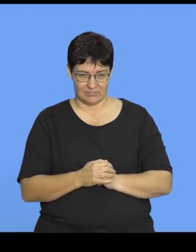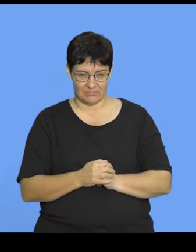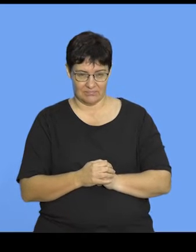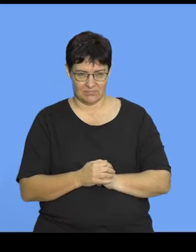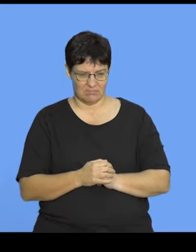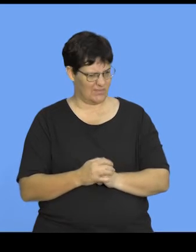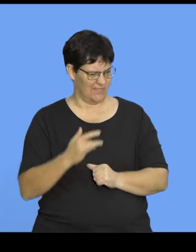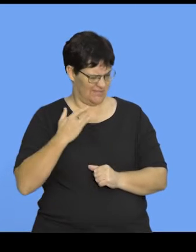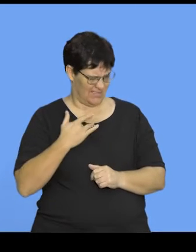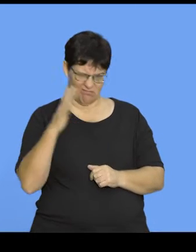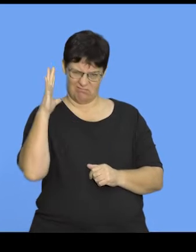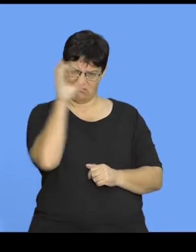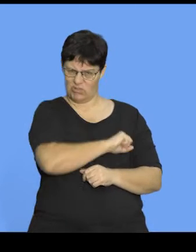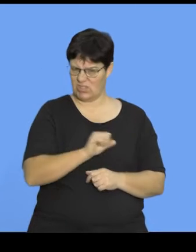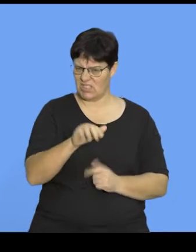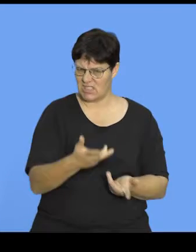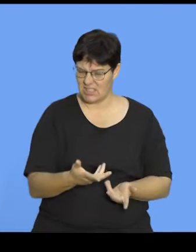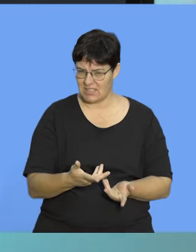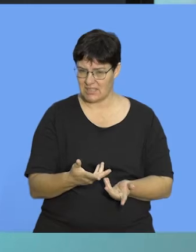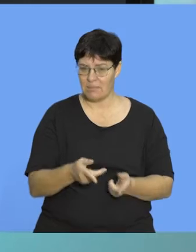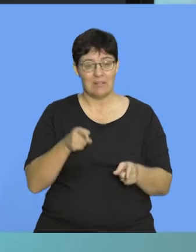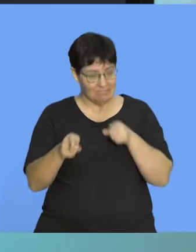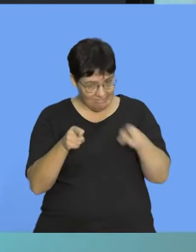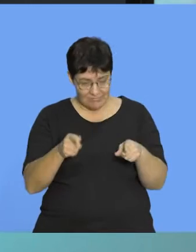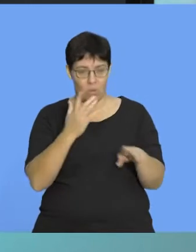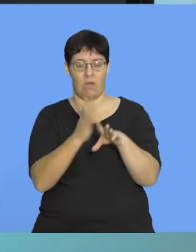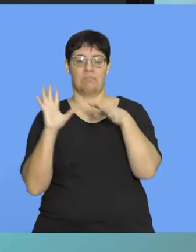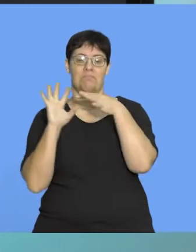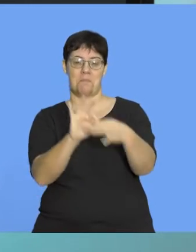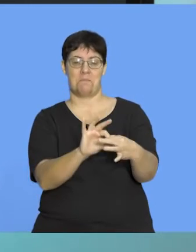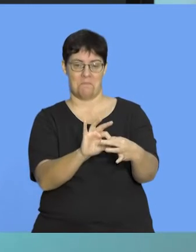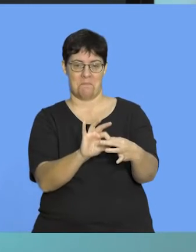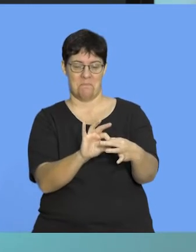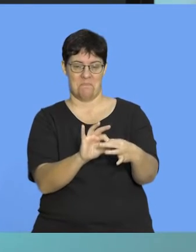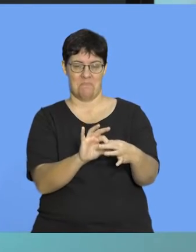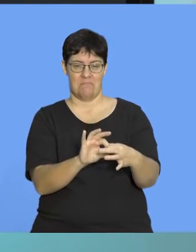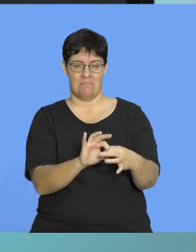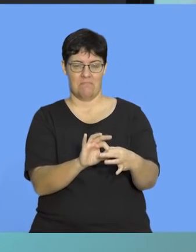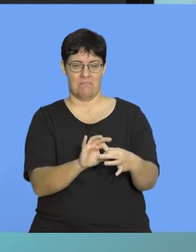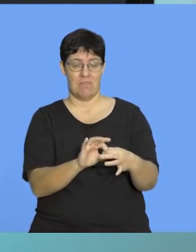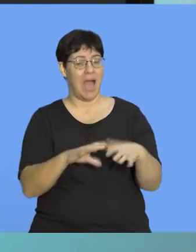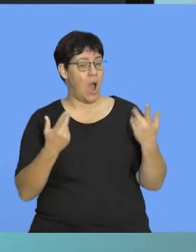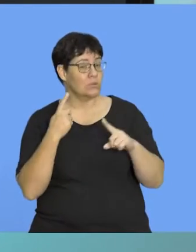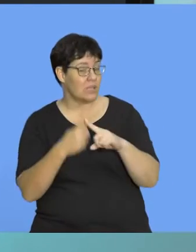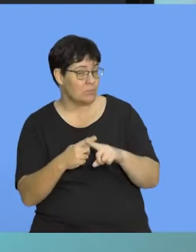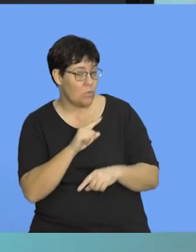that feels weird, but both work together. And how do I know it's times? Because I showed you that